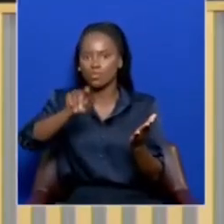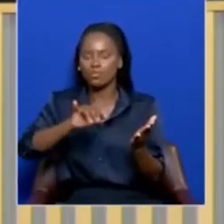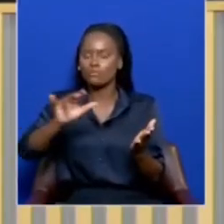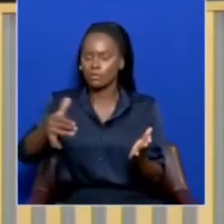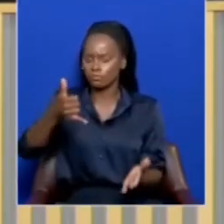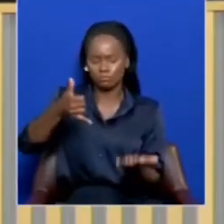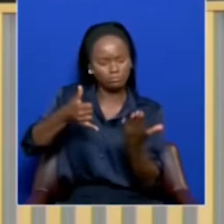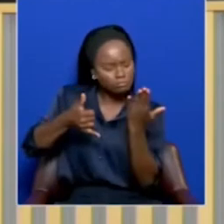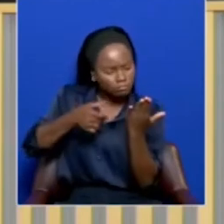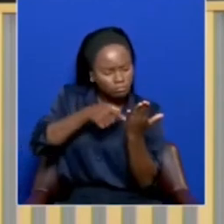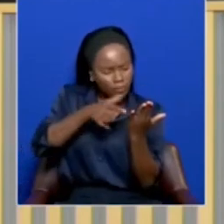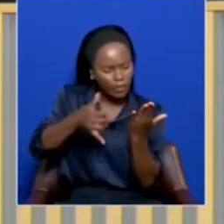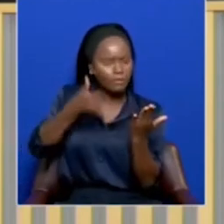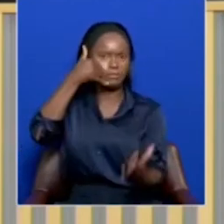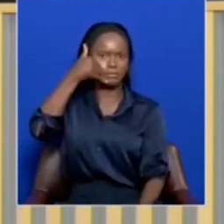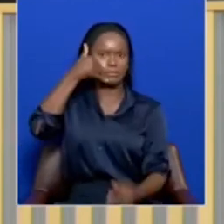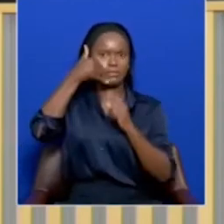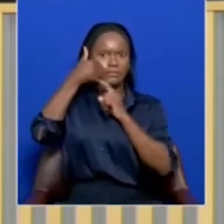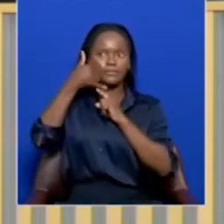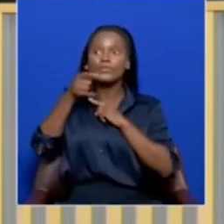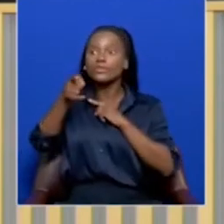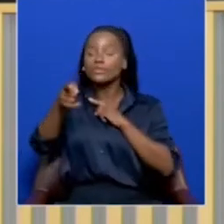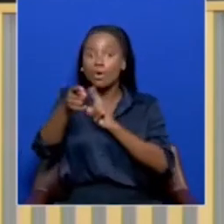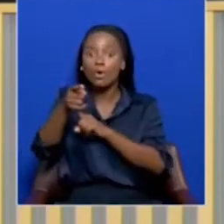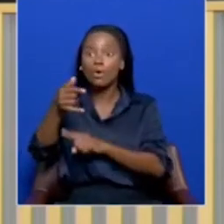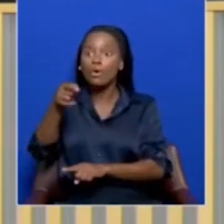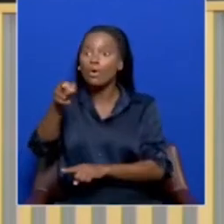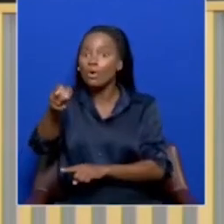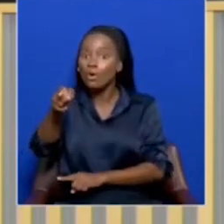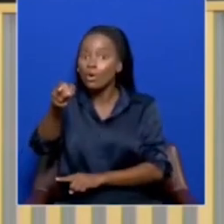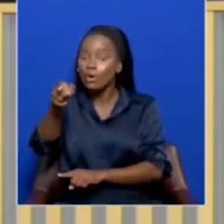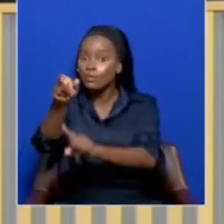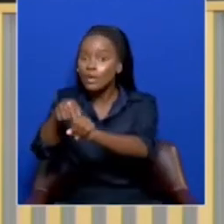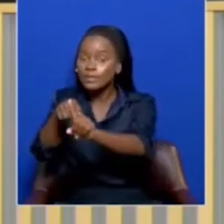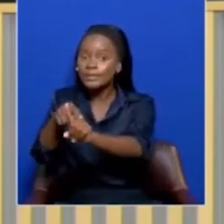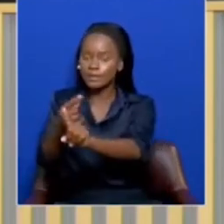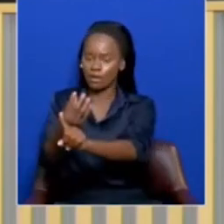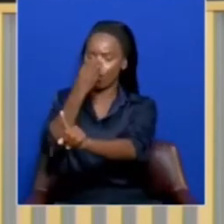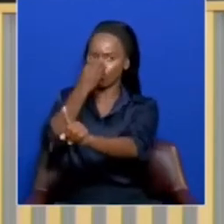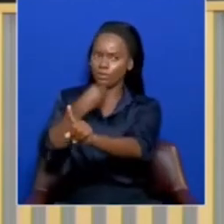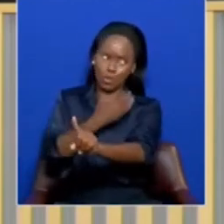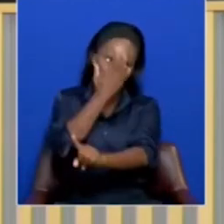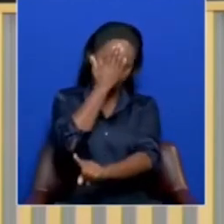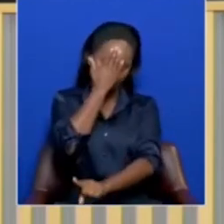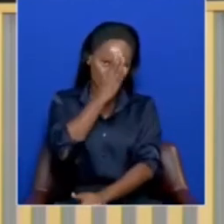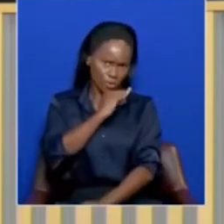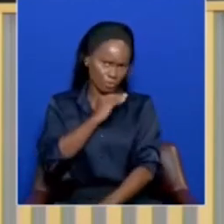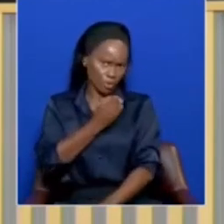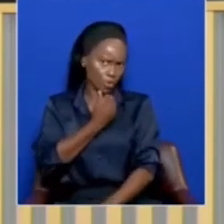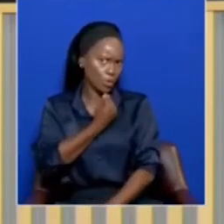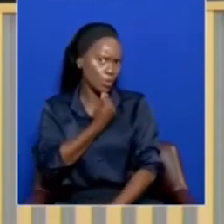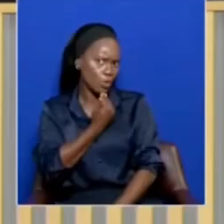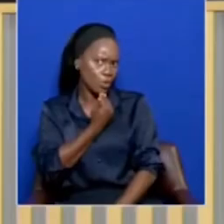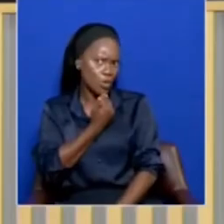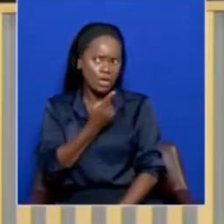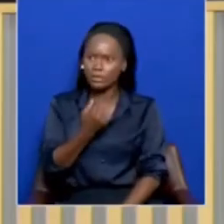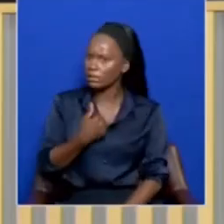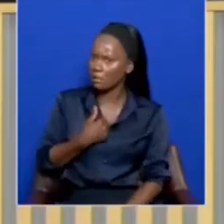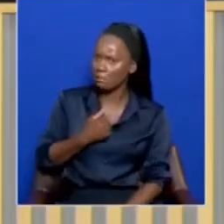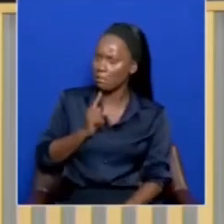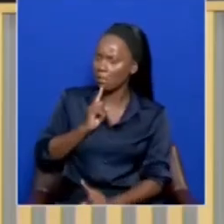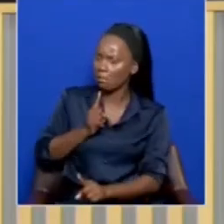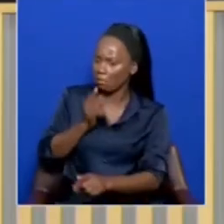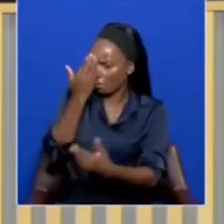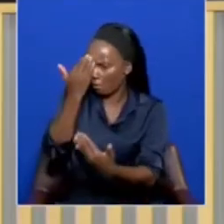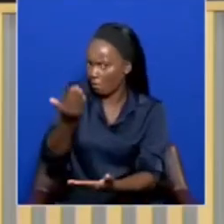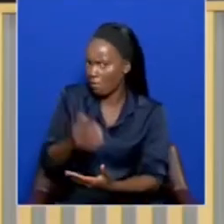to? My response was that I have no idea who it was. Then the person responded by saying, this is your